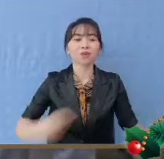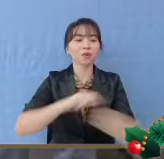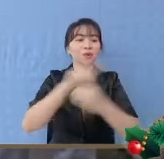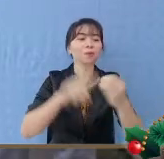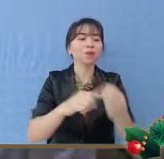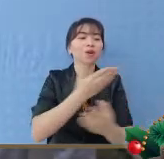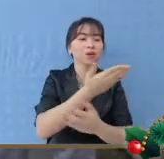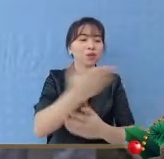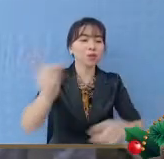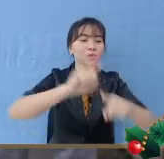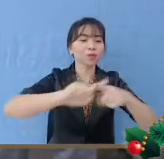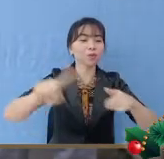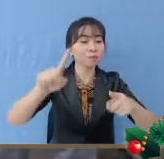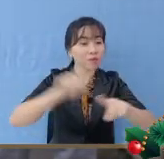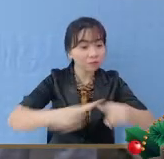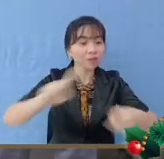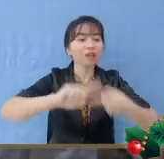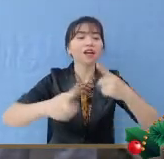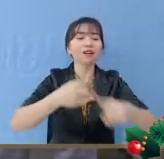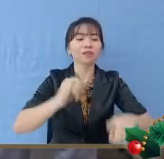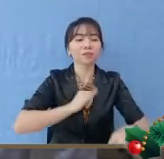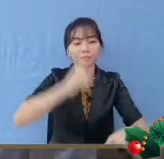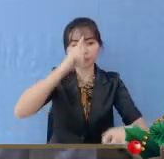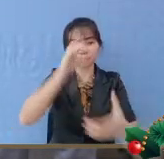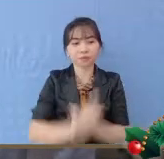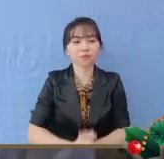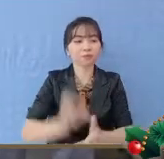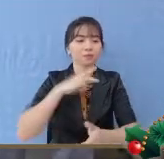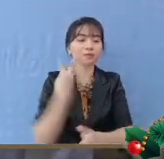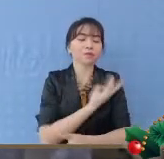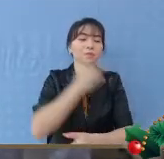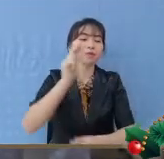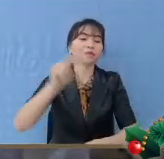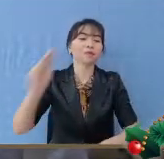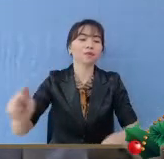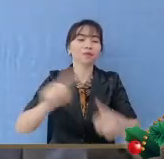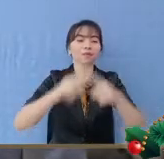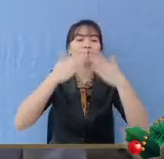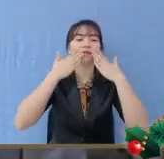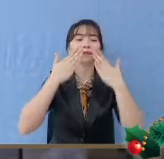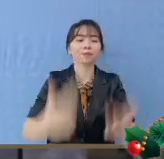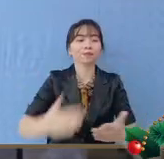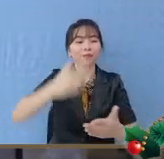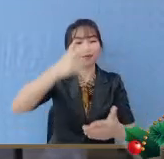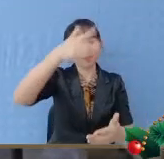don't know about you, but friend, I believe we need to thank